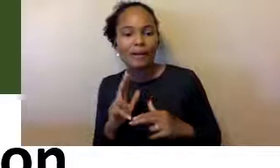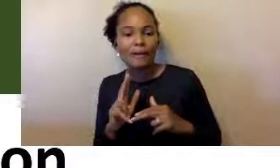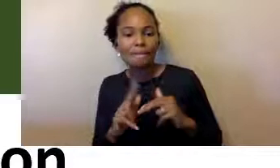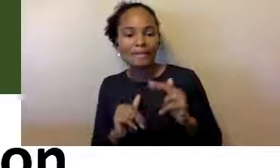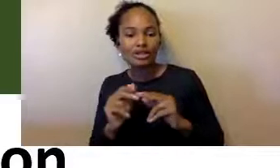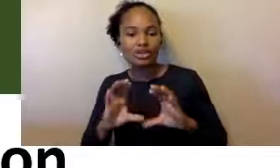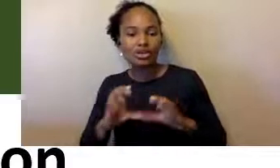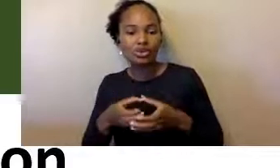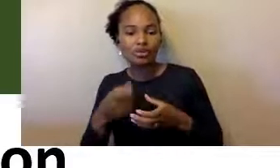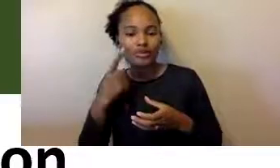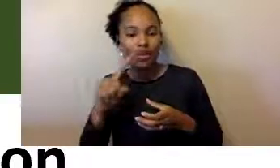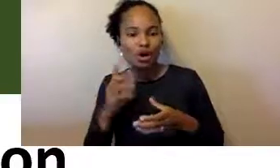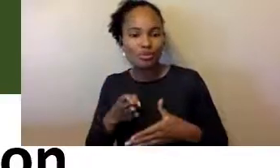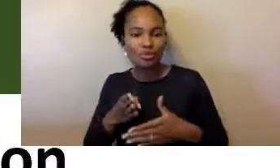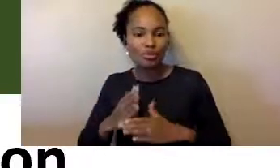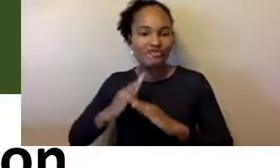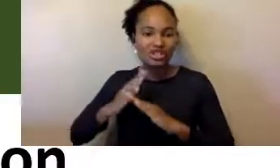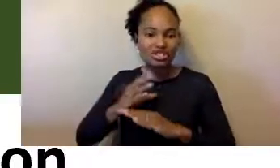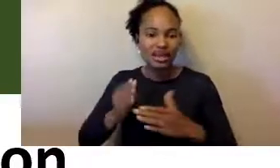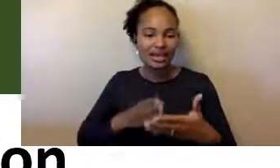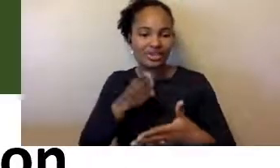and intervention crisis lines.